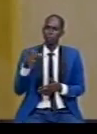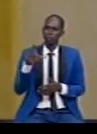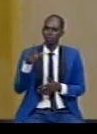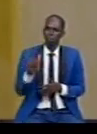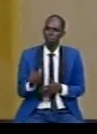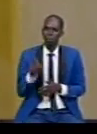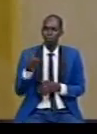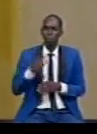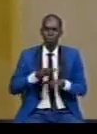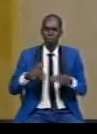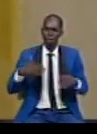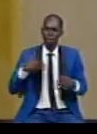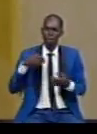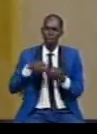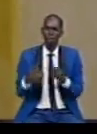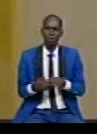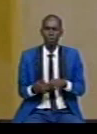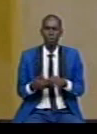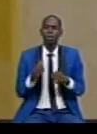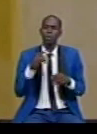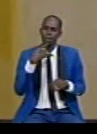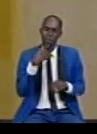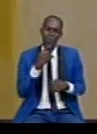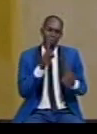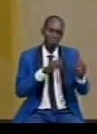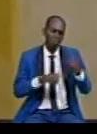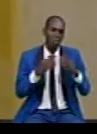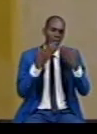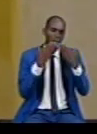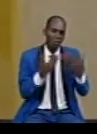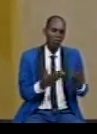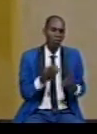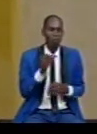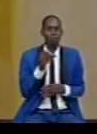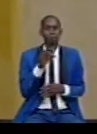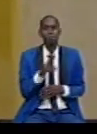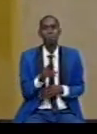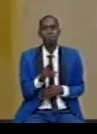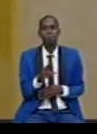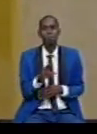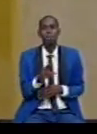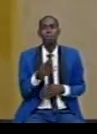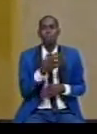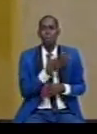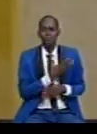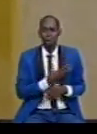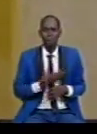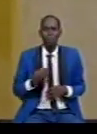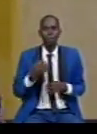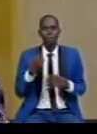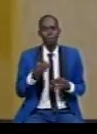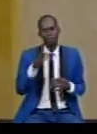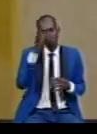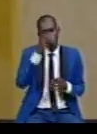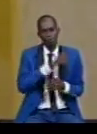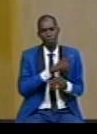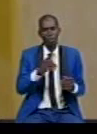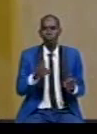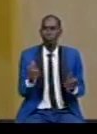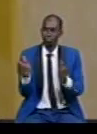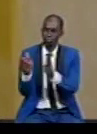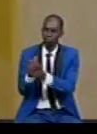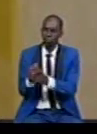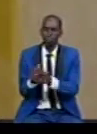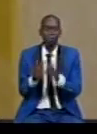have problems. I said, thank you, sir. So our father in the Lord now handed me over to his wife. He said, yeah, mommy, see your